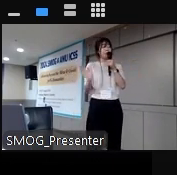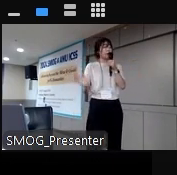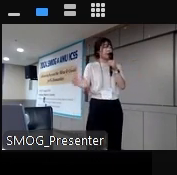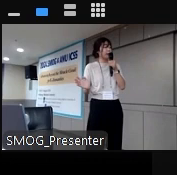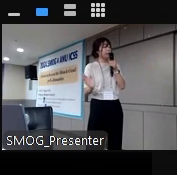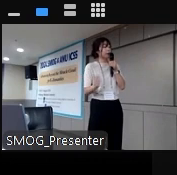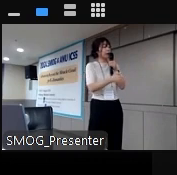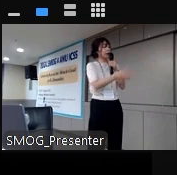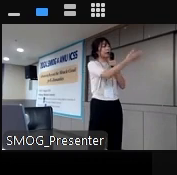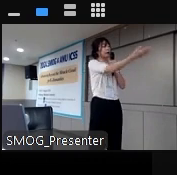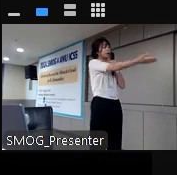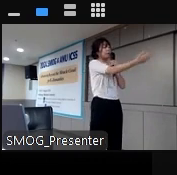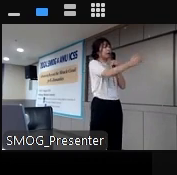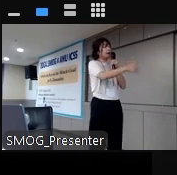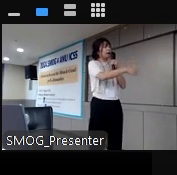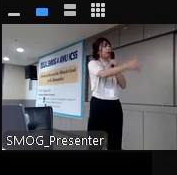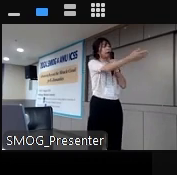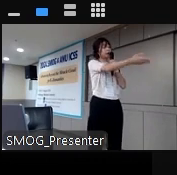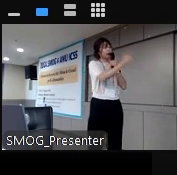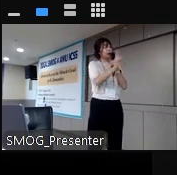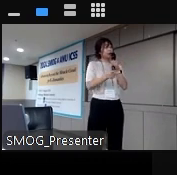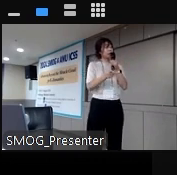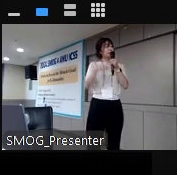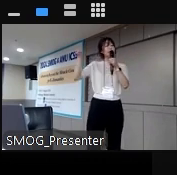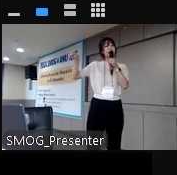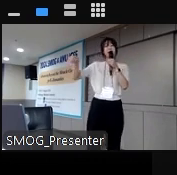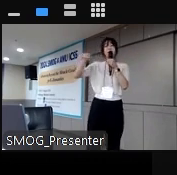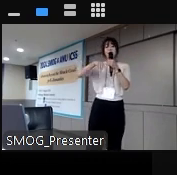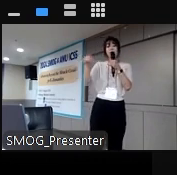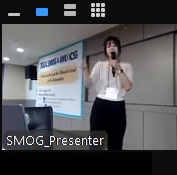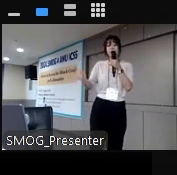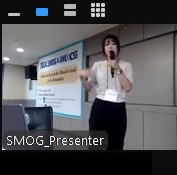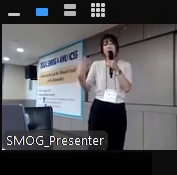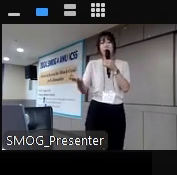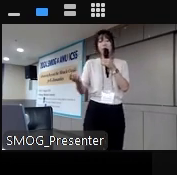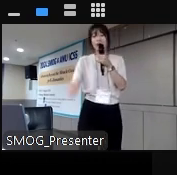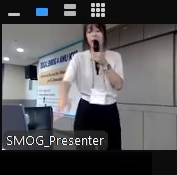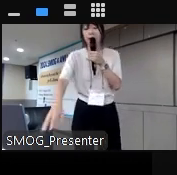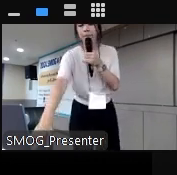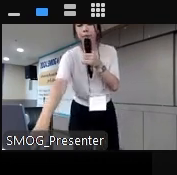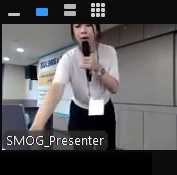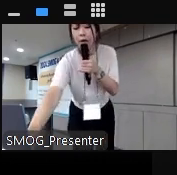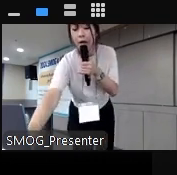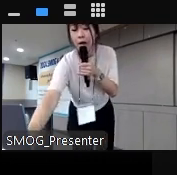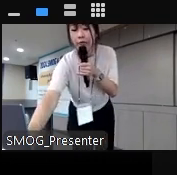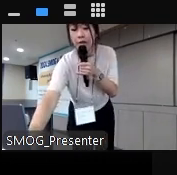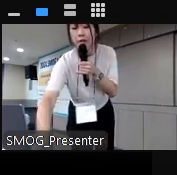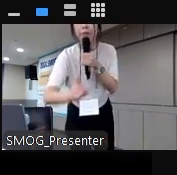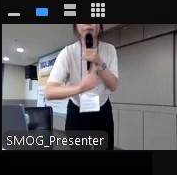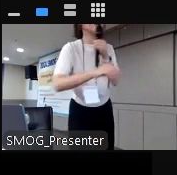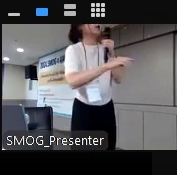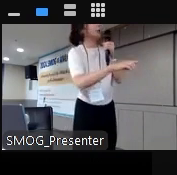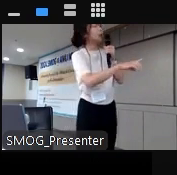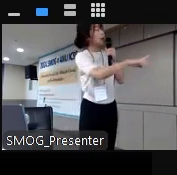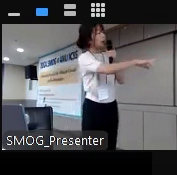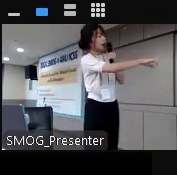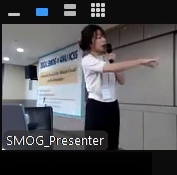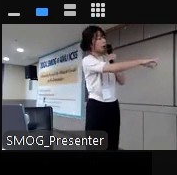simply dropping the pronoun, the bare noun, the ix neutral, and locus use were reasonable